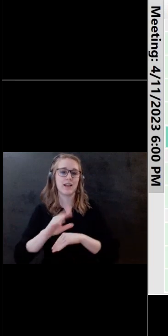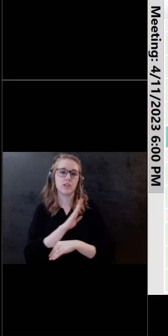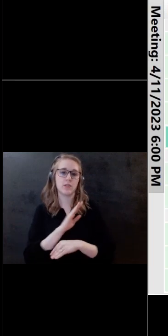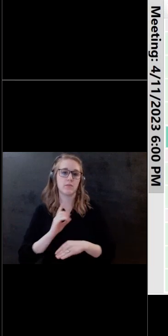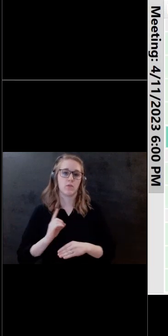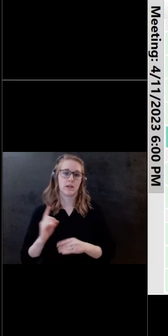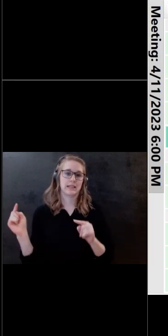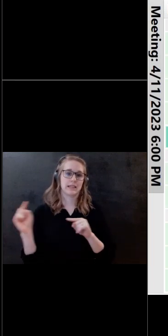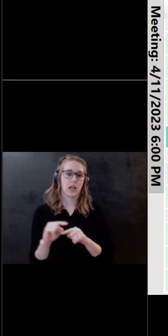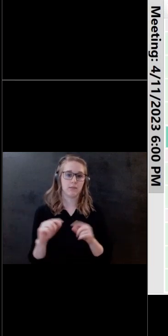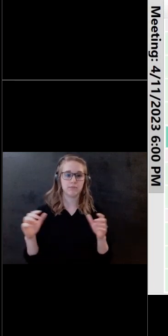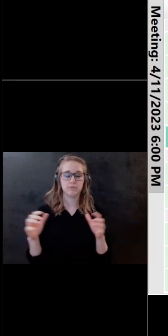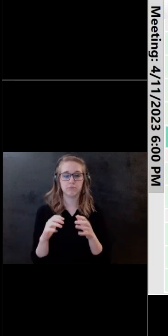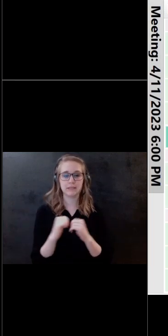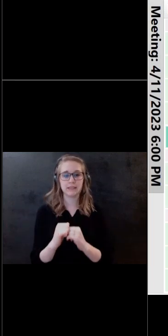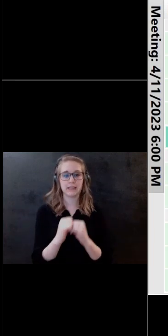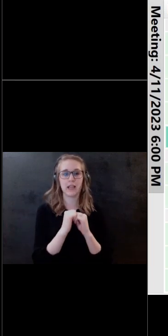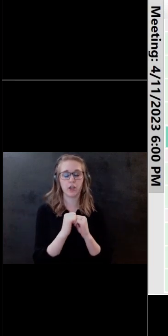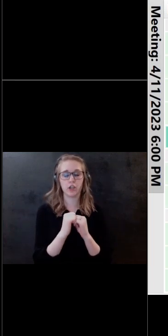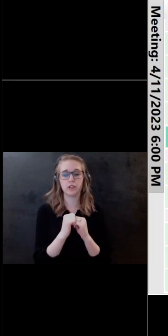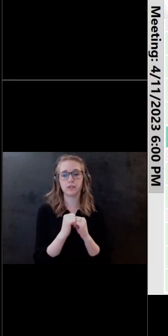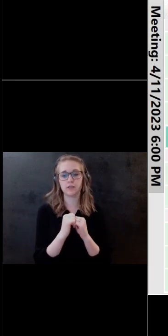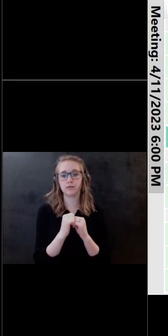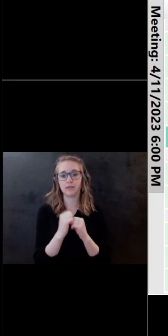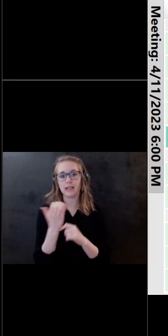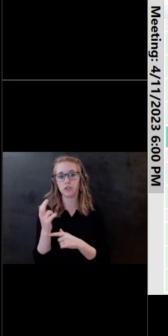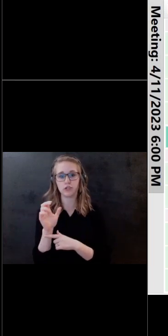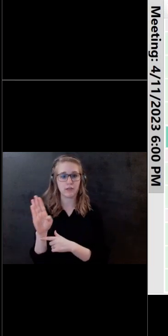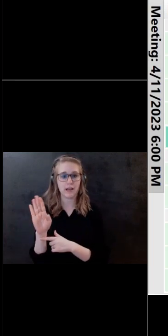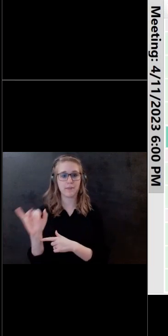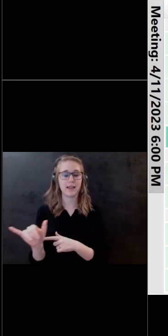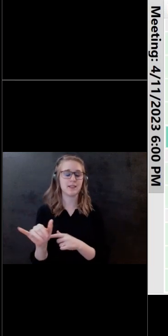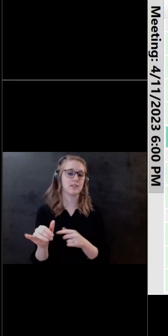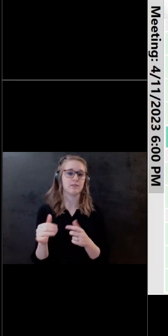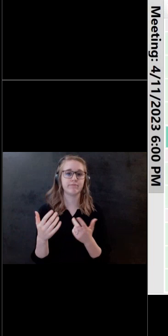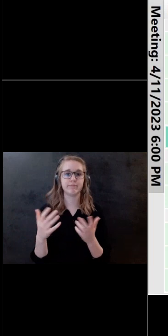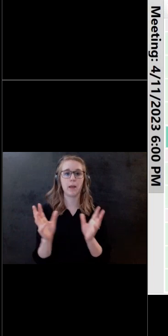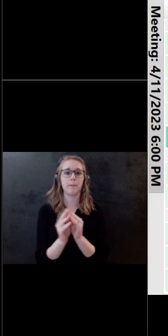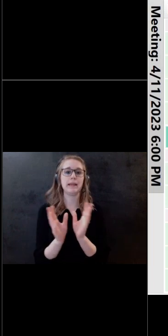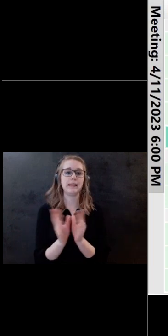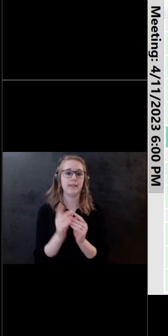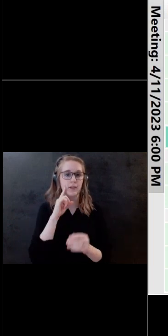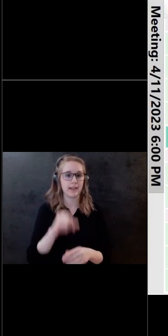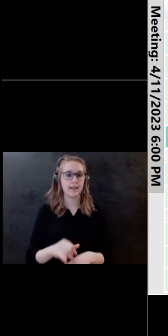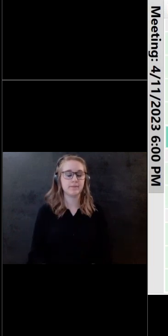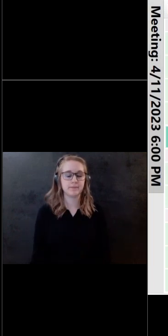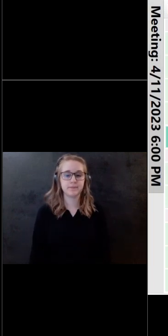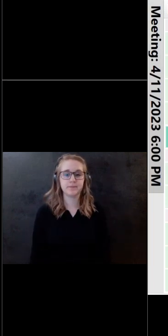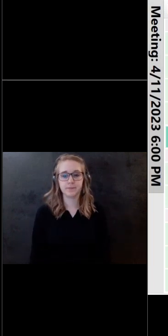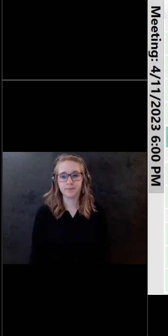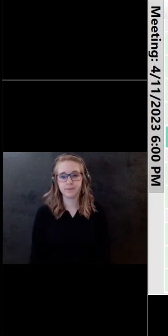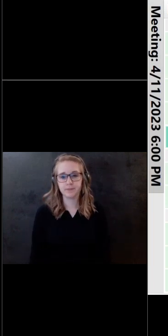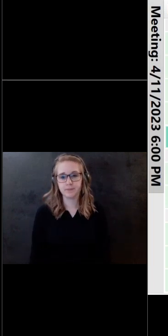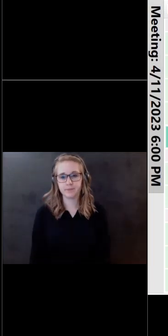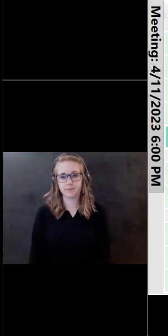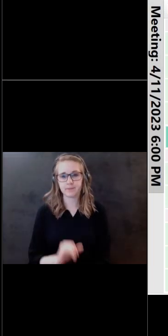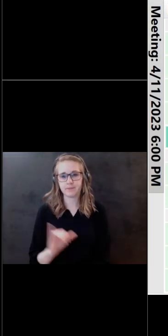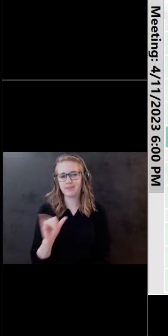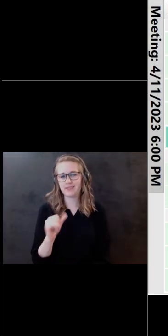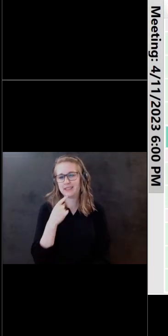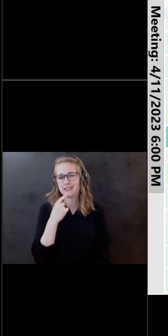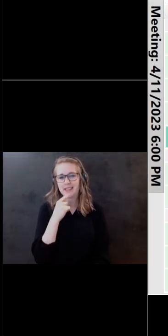all together, you know, and use CRAB as a forum to do so. So like I said, not at this